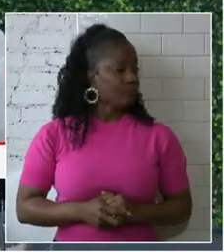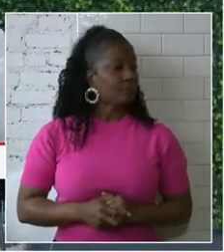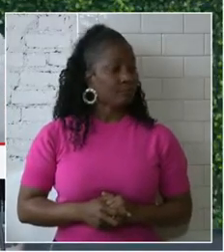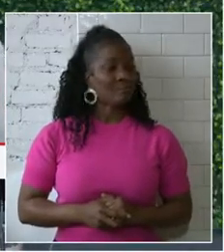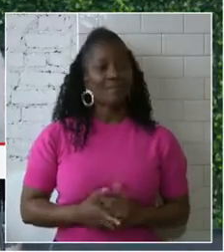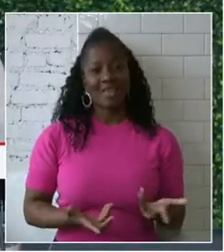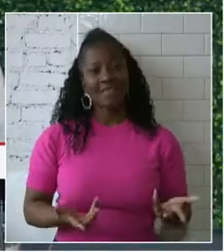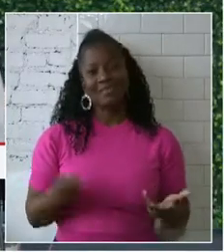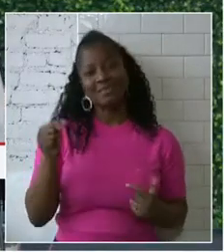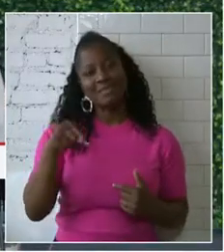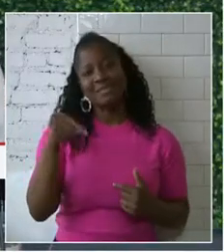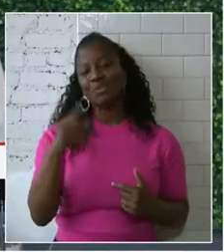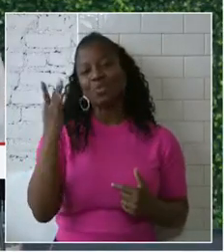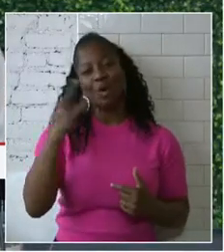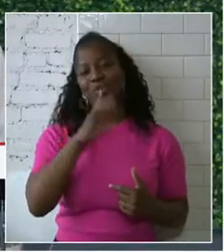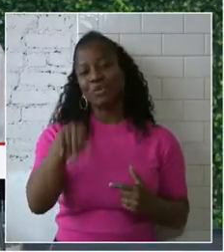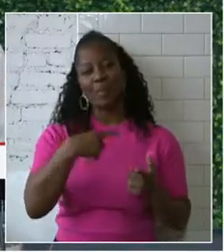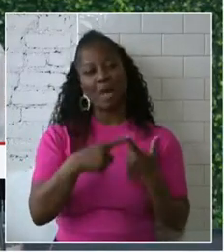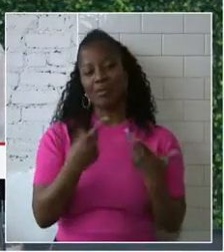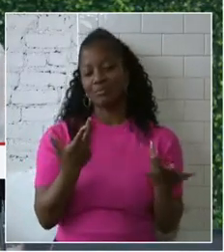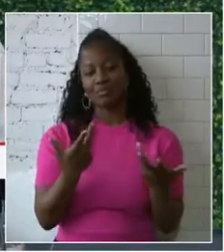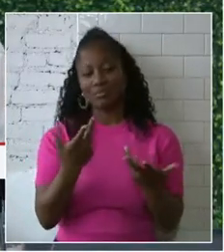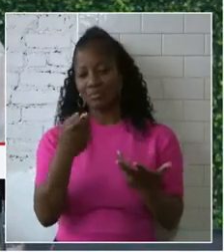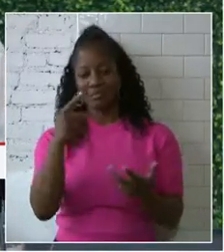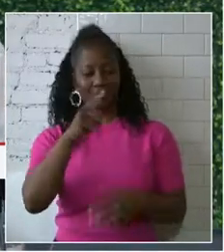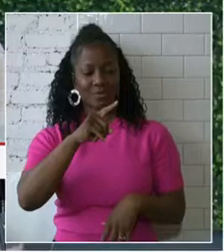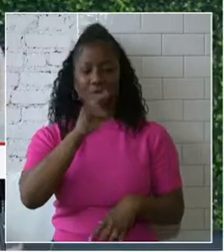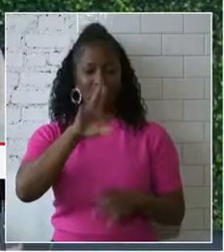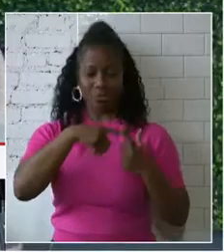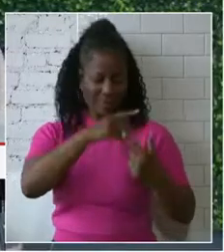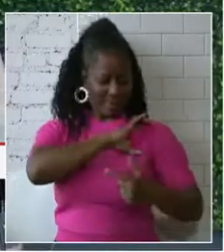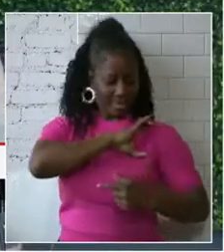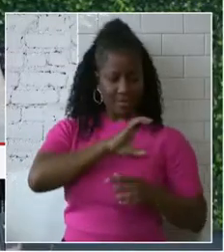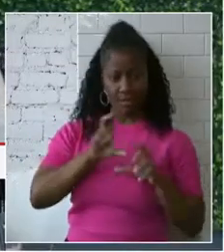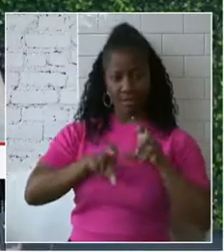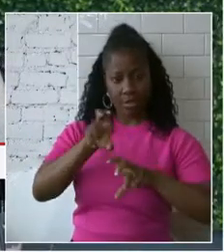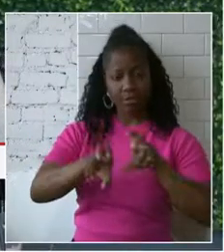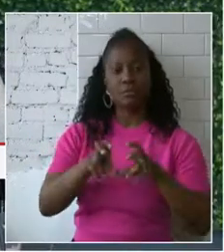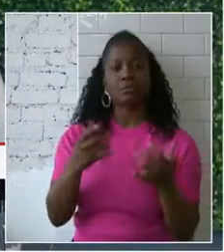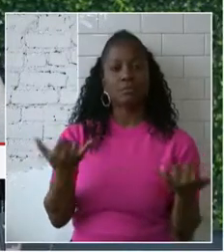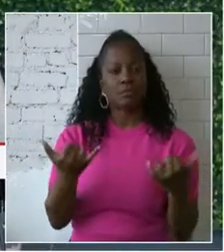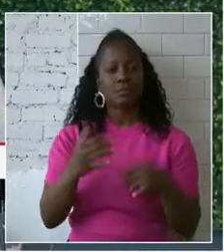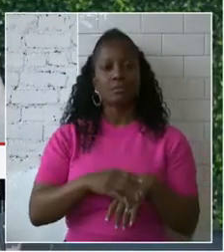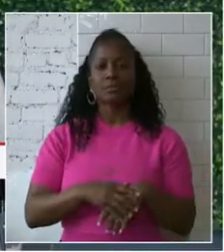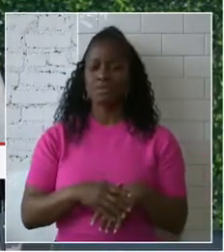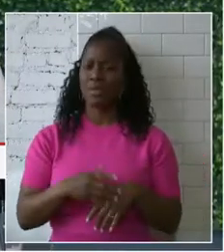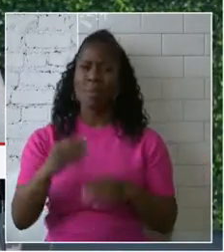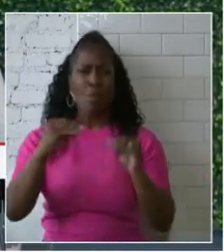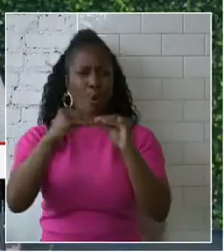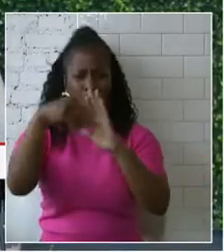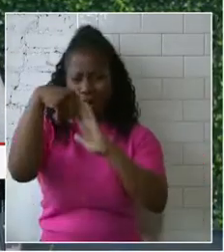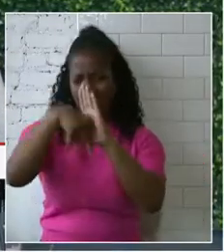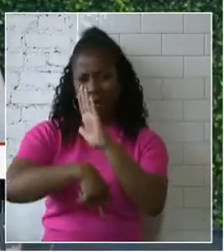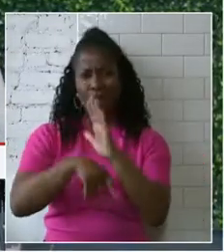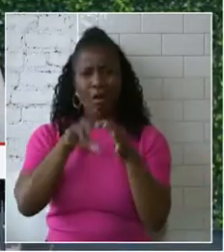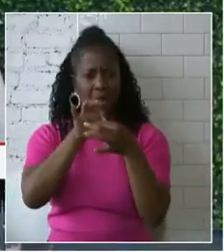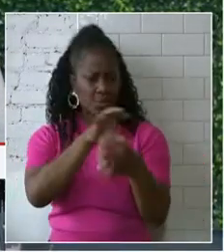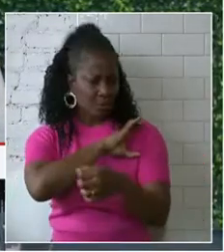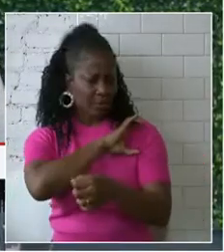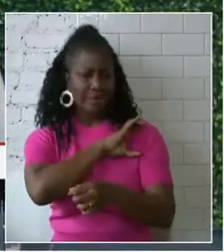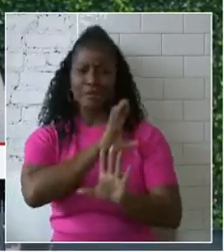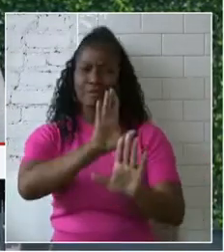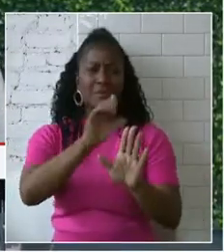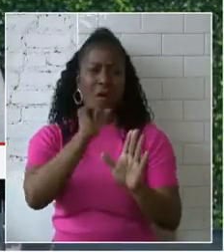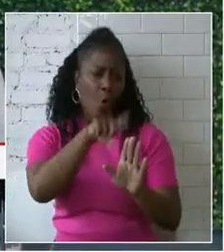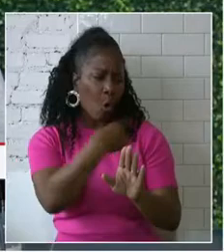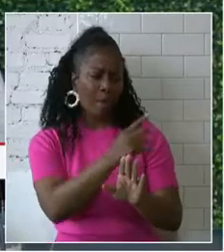we're talking about non-police investments right now. Is more to this than just police, but we